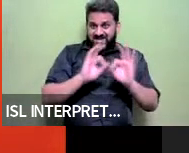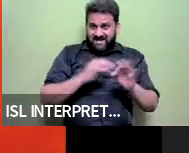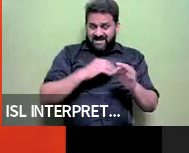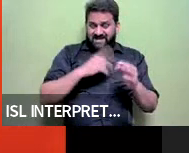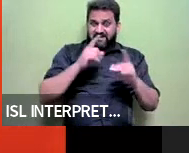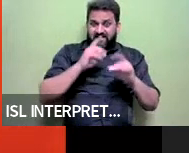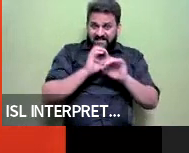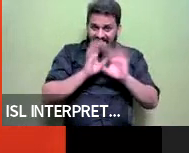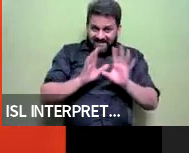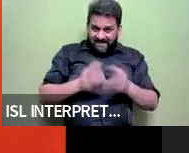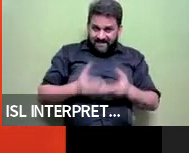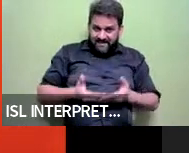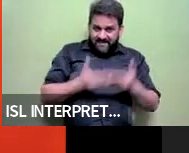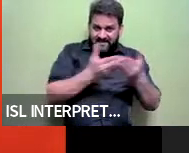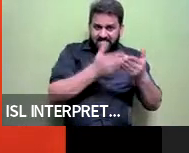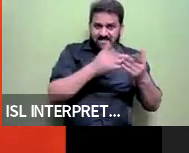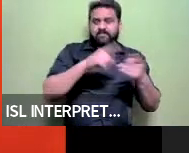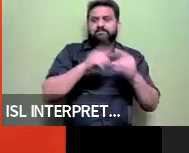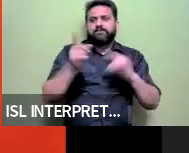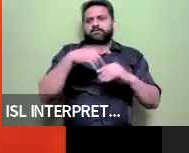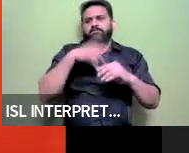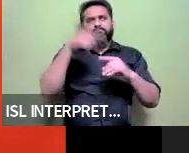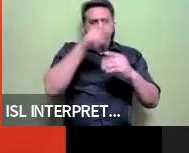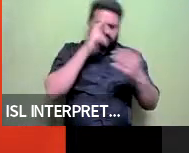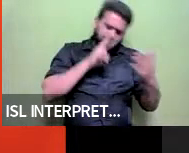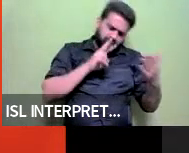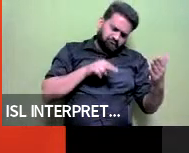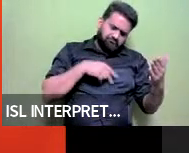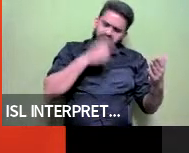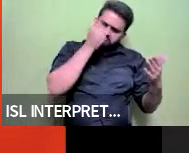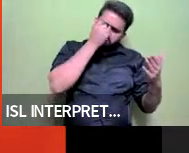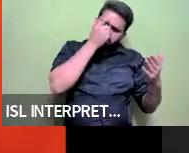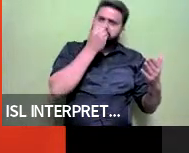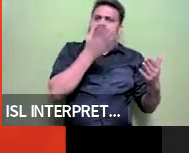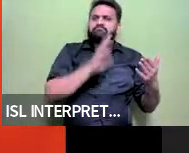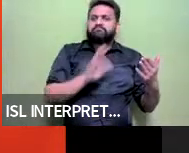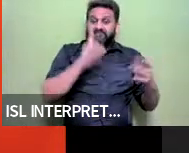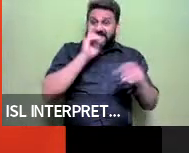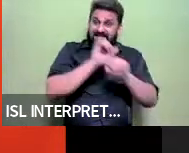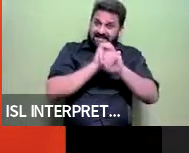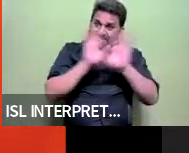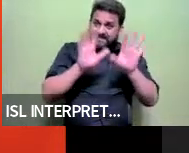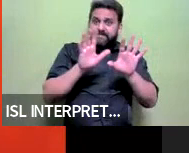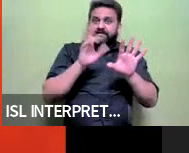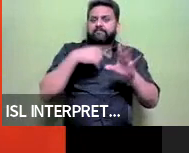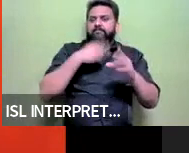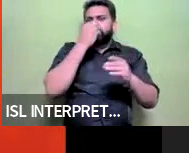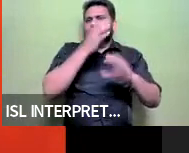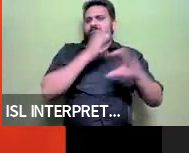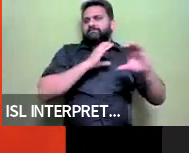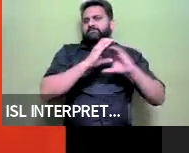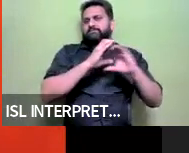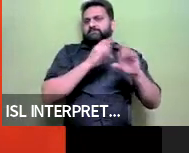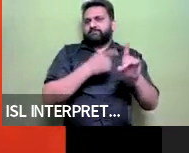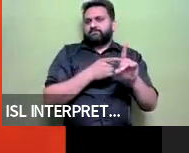with you, and also they can understand and they can use. So clarity, an easy way to do. If you make the life difficult